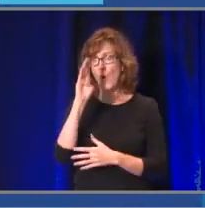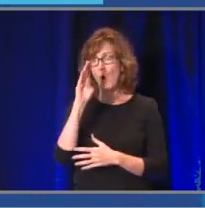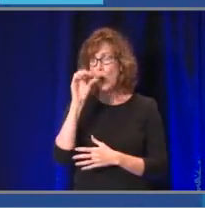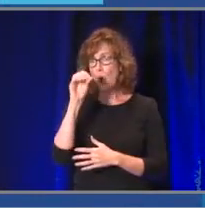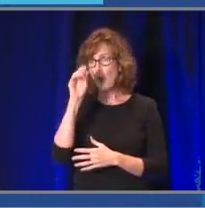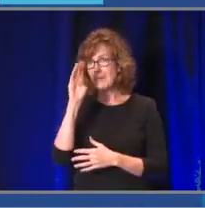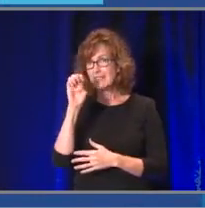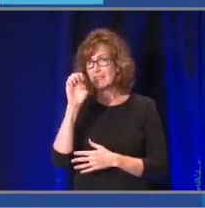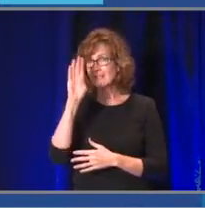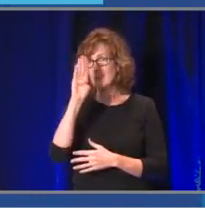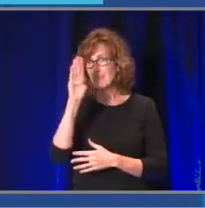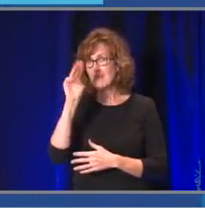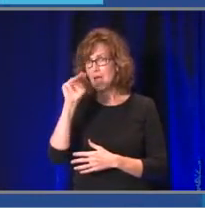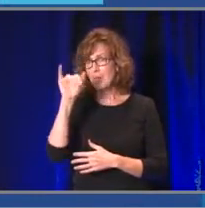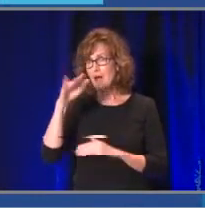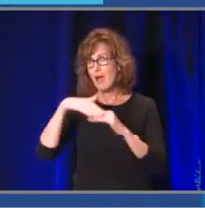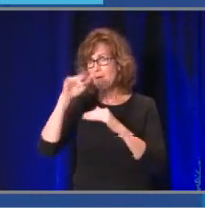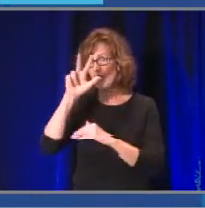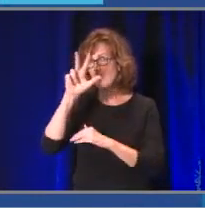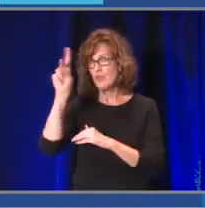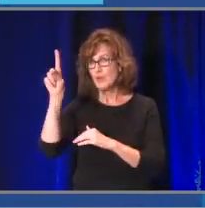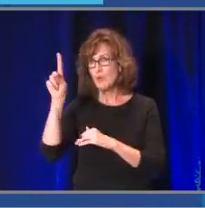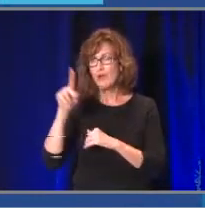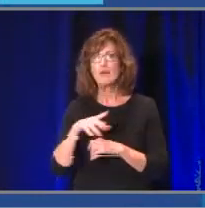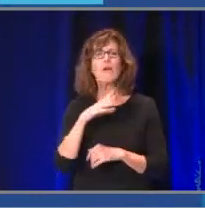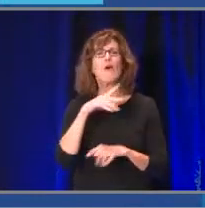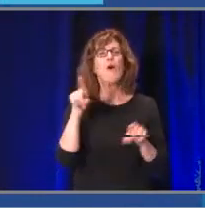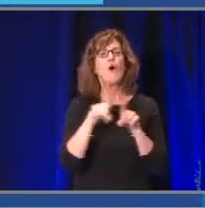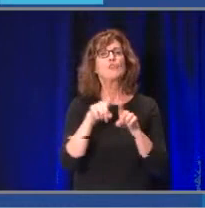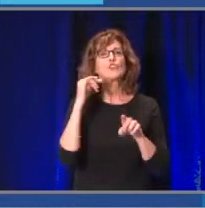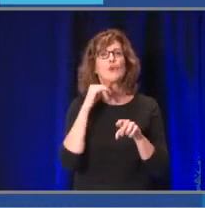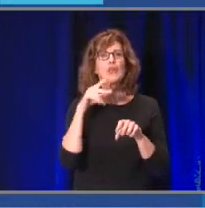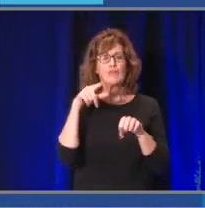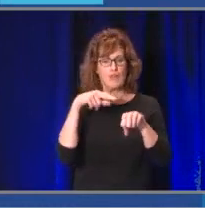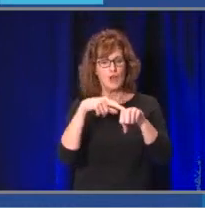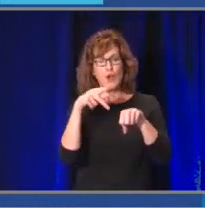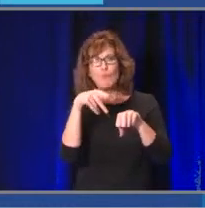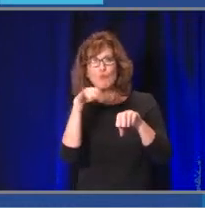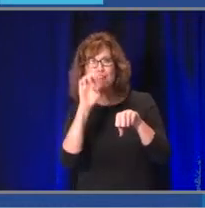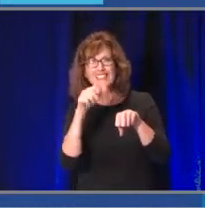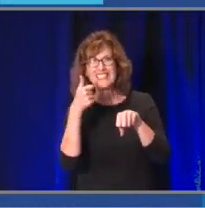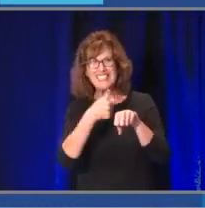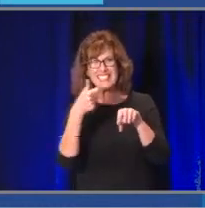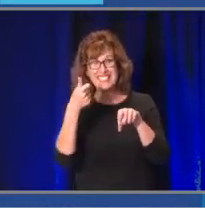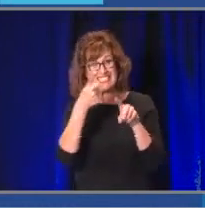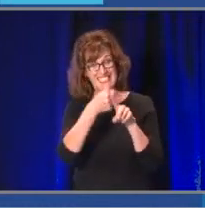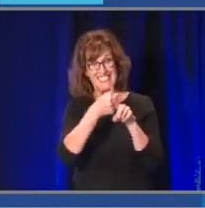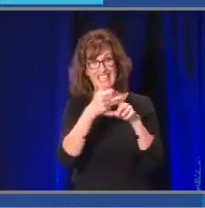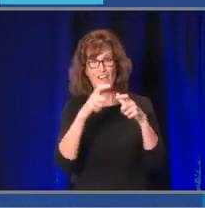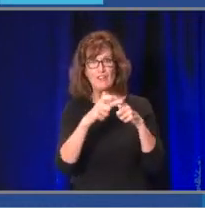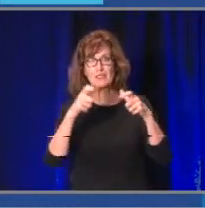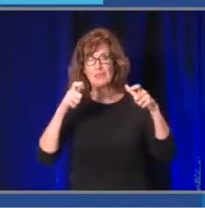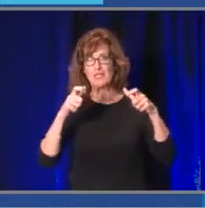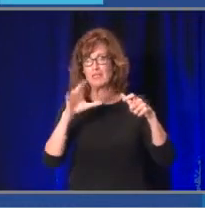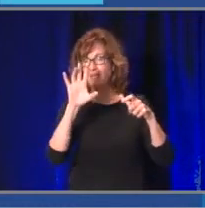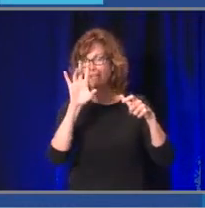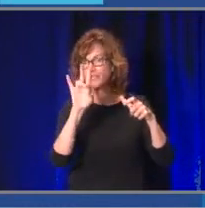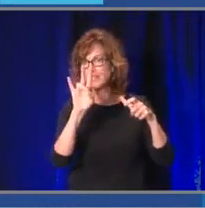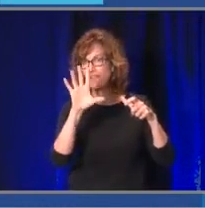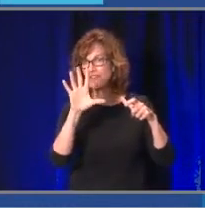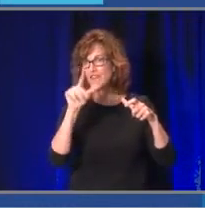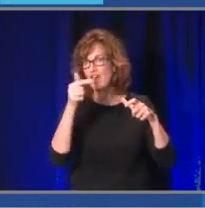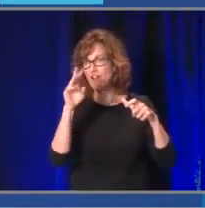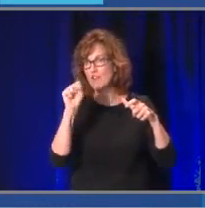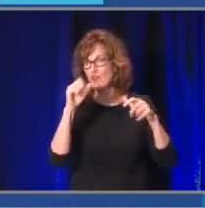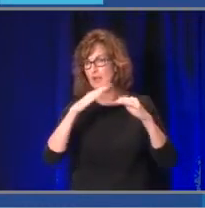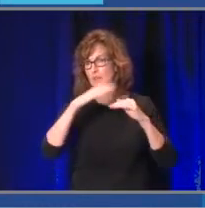We also learned that it's not very good for large prostates 75 grams or more. And in